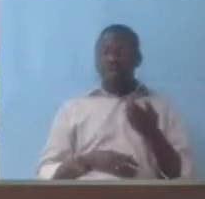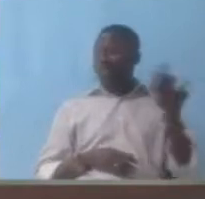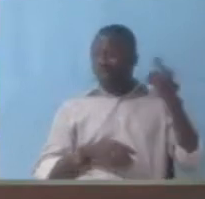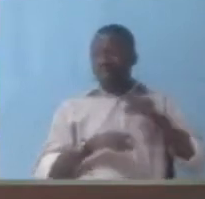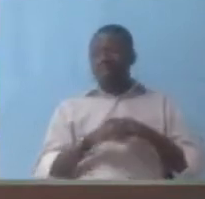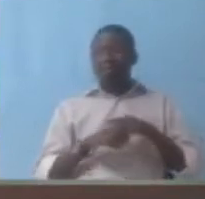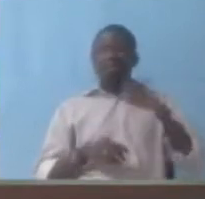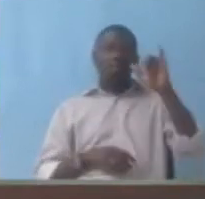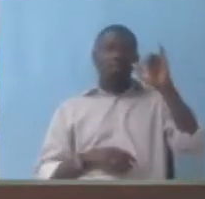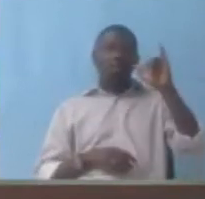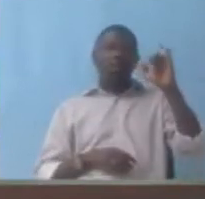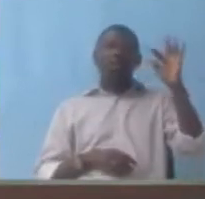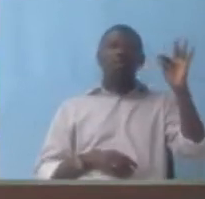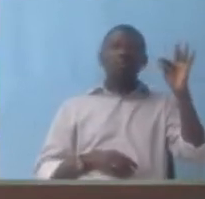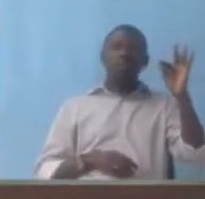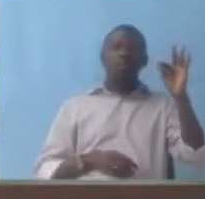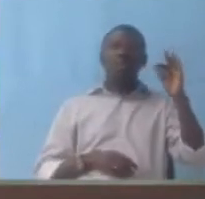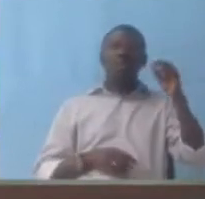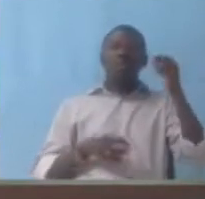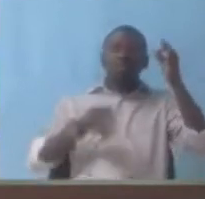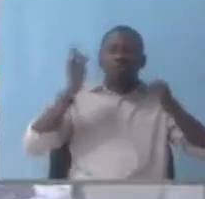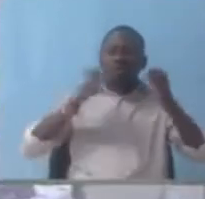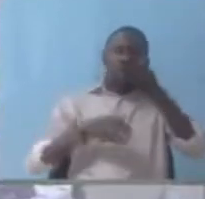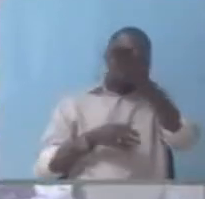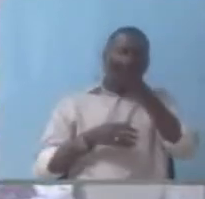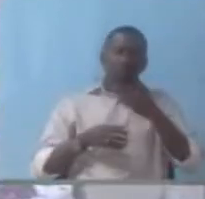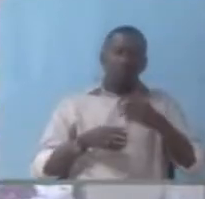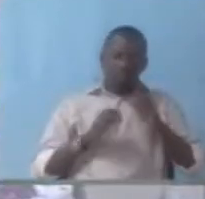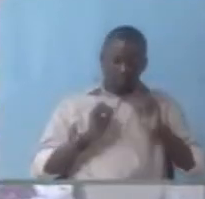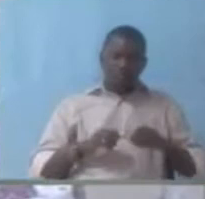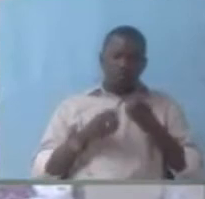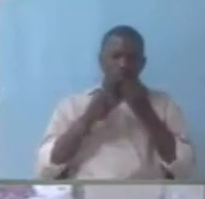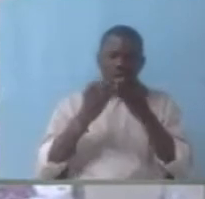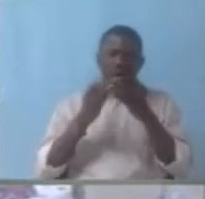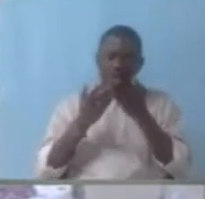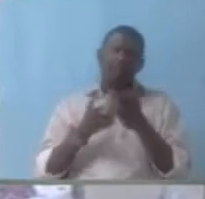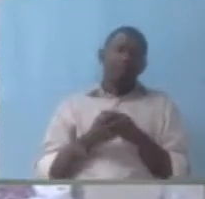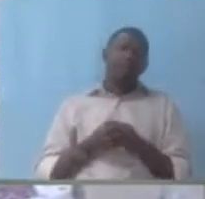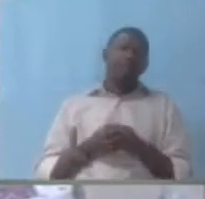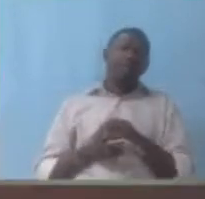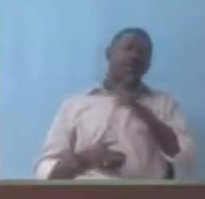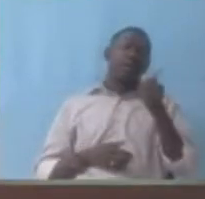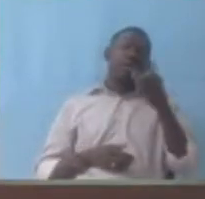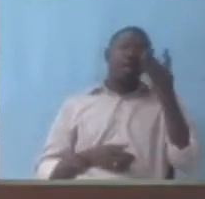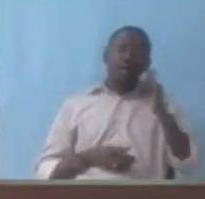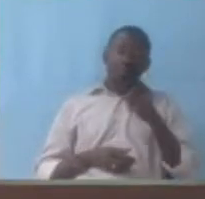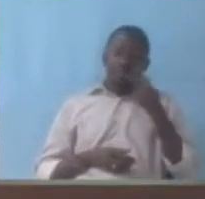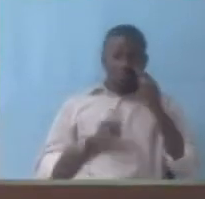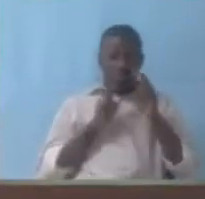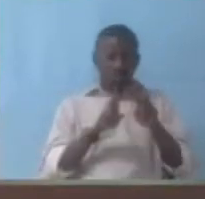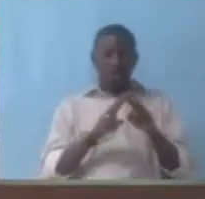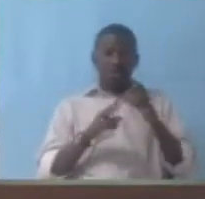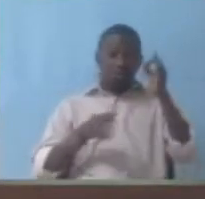it. Wala na Yankubature ya kangobulindi kawokuma kangulufo. And if you look at the judgments of our courts consistently